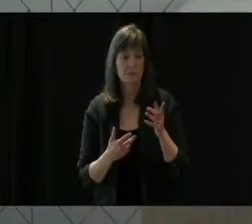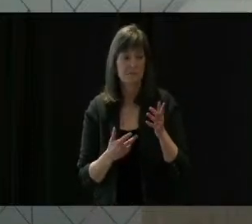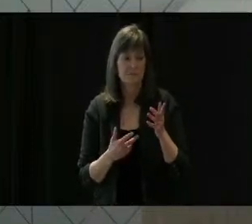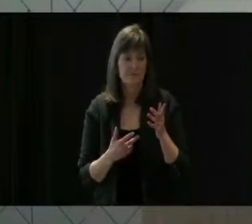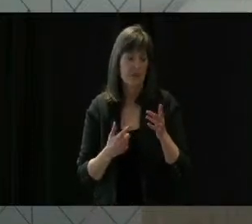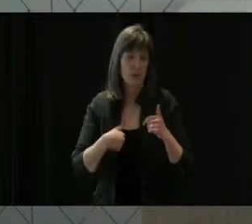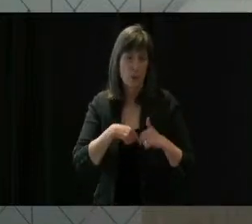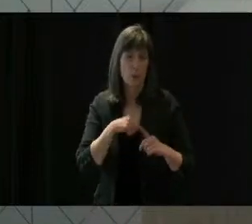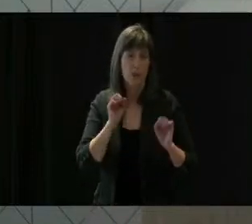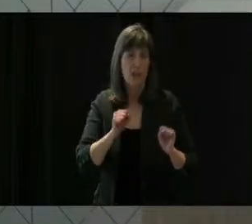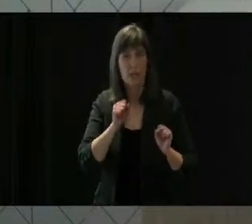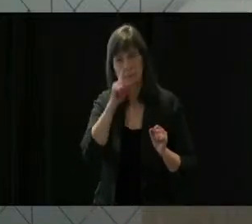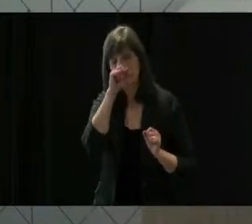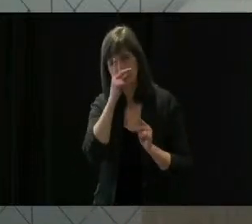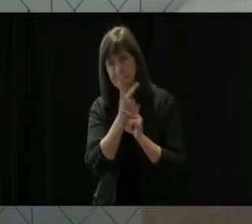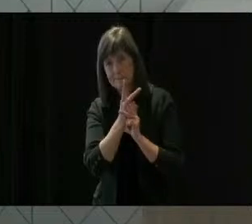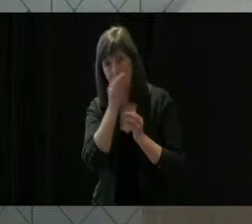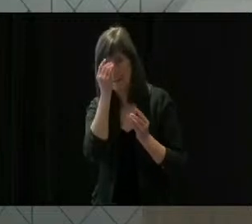ways for us